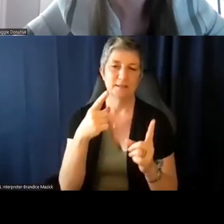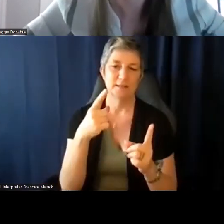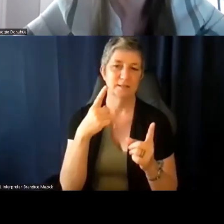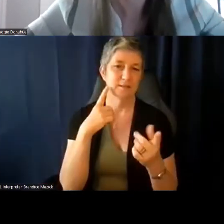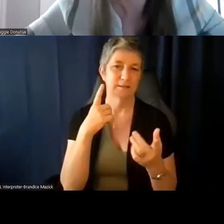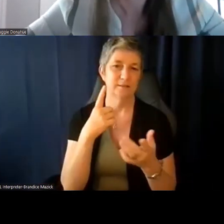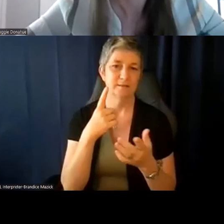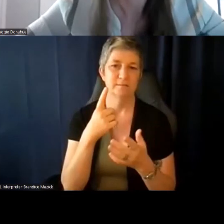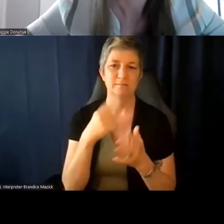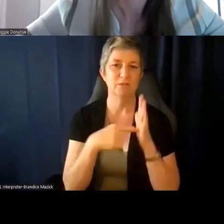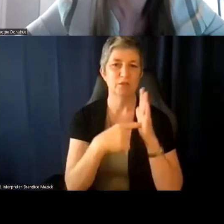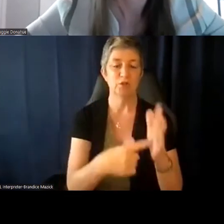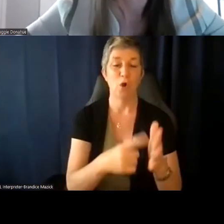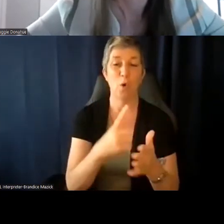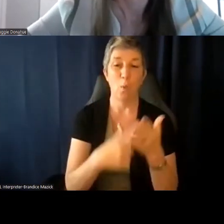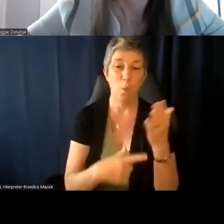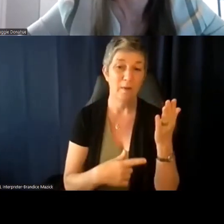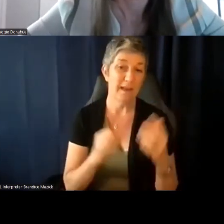would be.